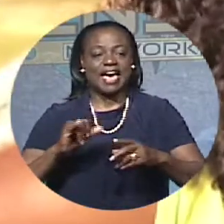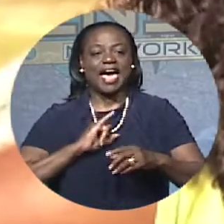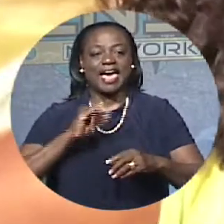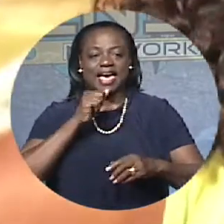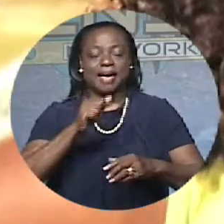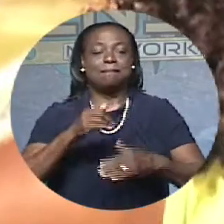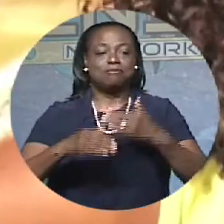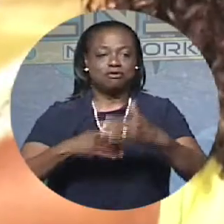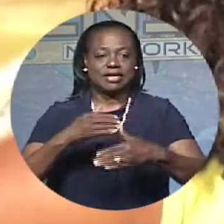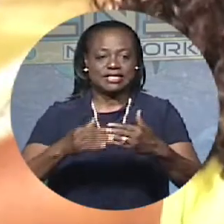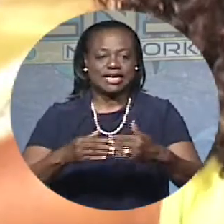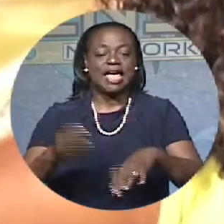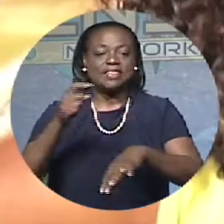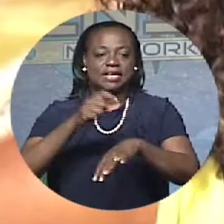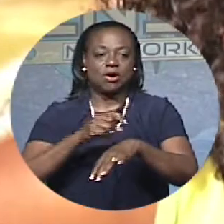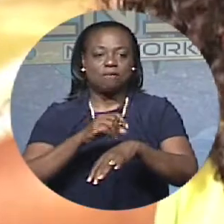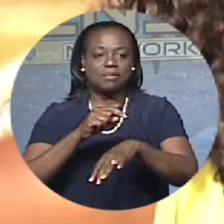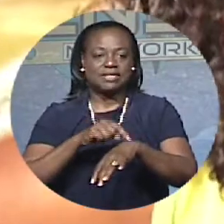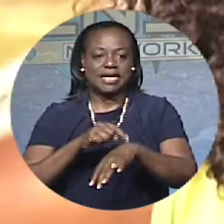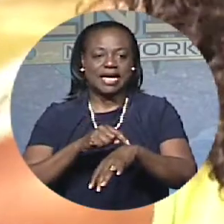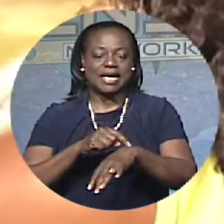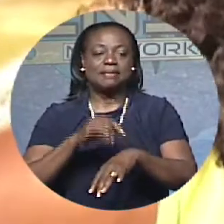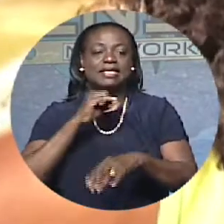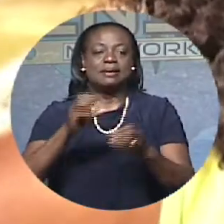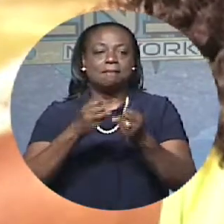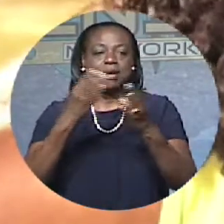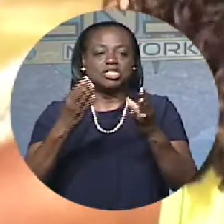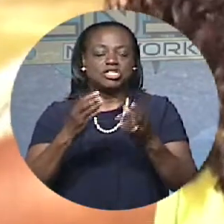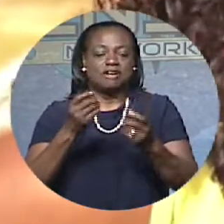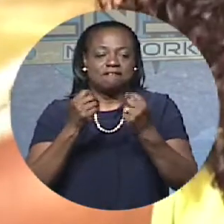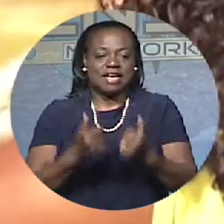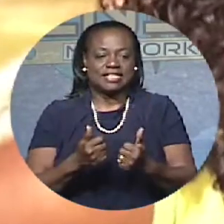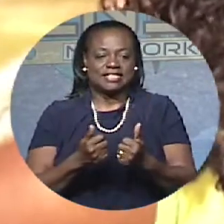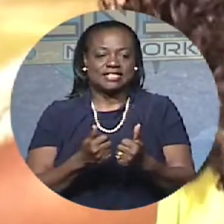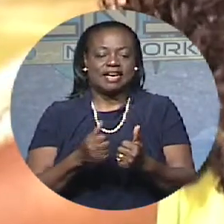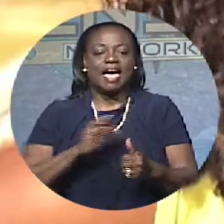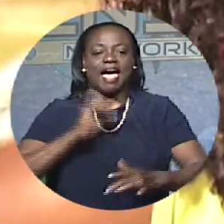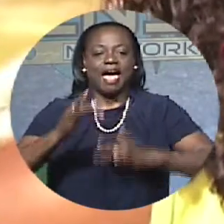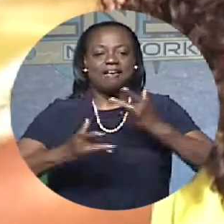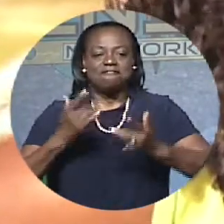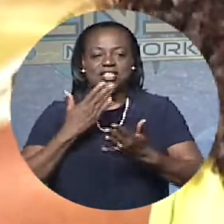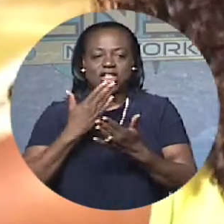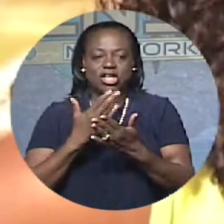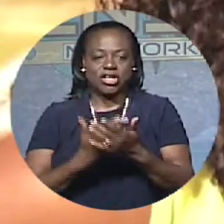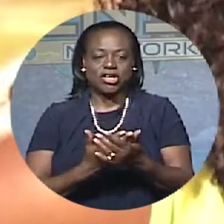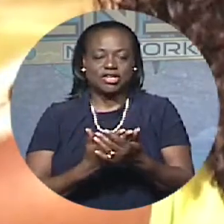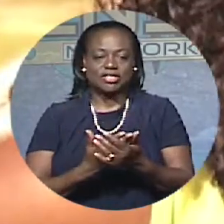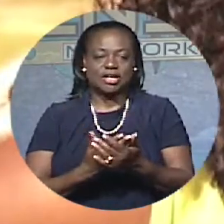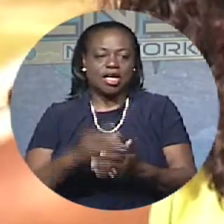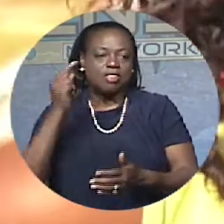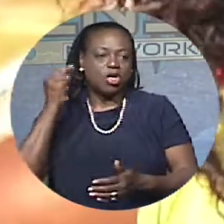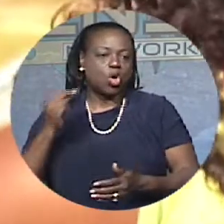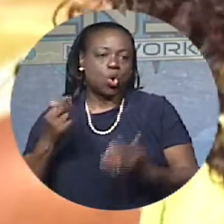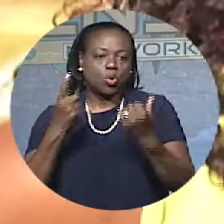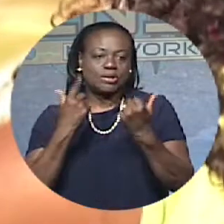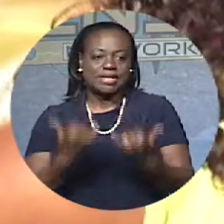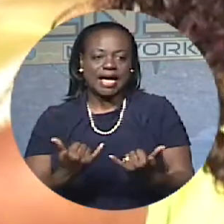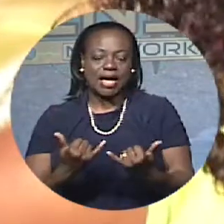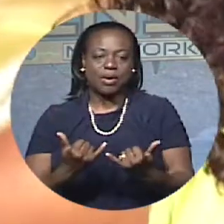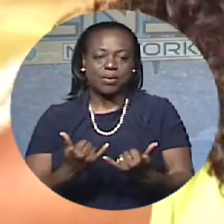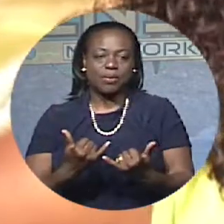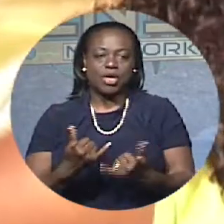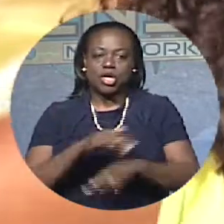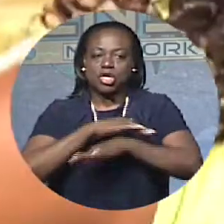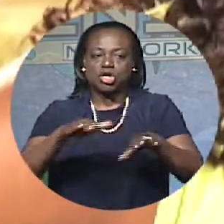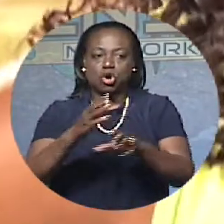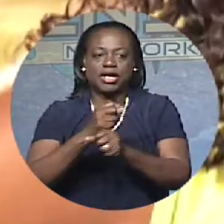Hopefully the time, the official time, is much faster. So I feel really good. And the goal right now, you don't get